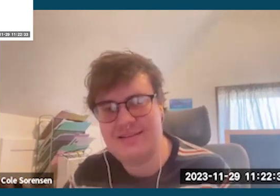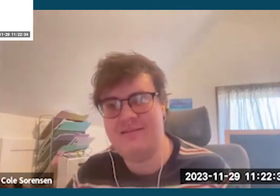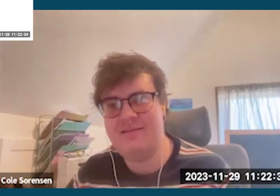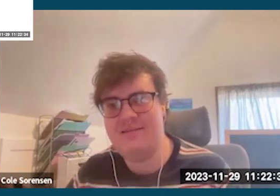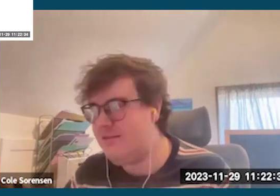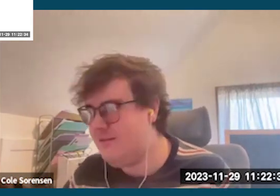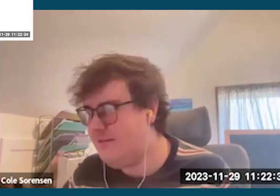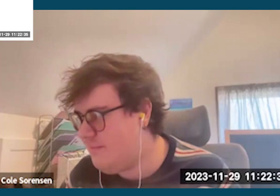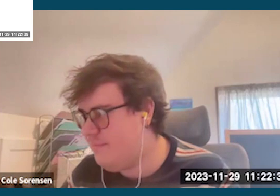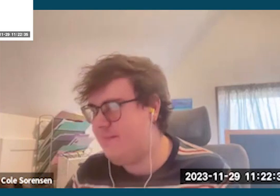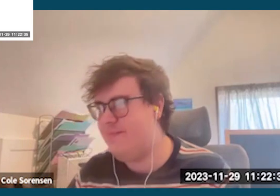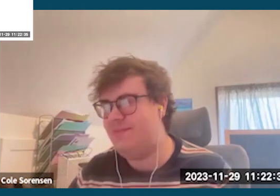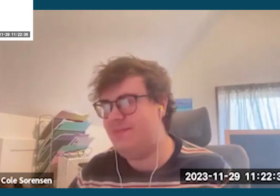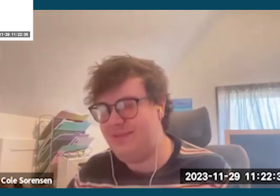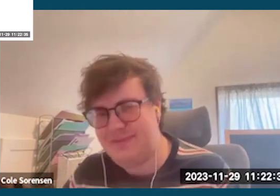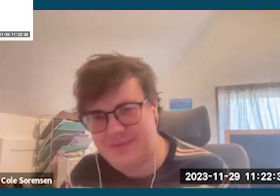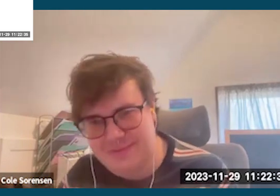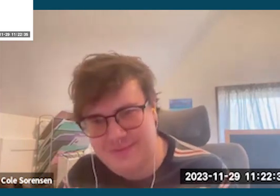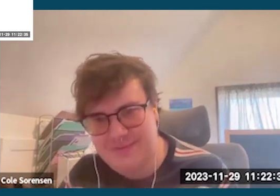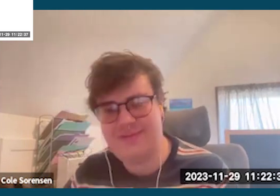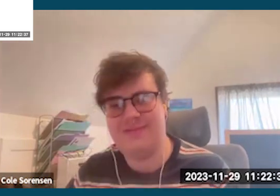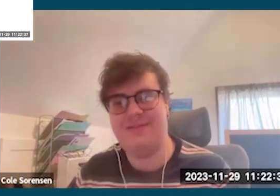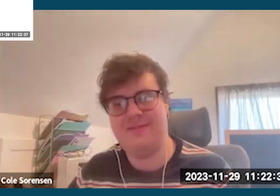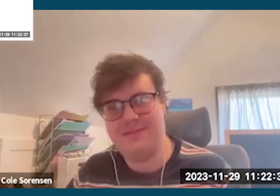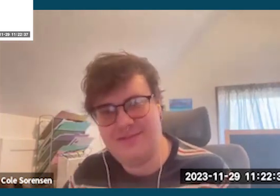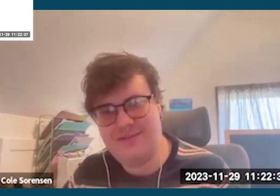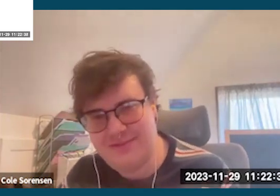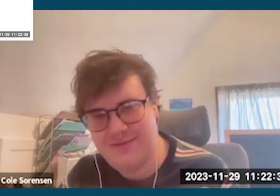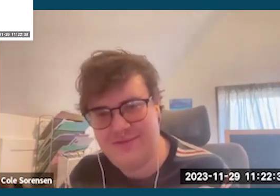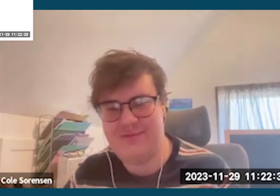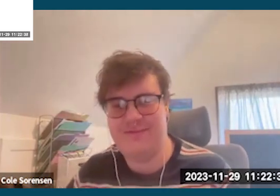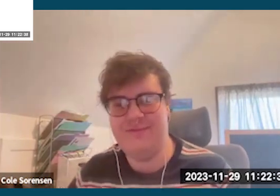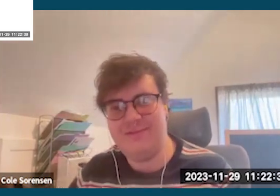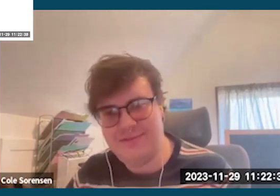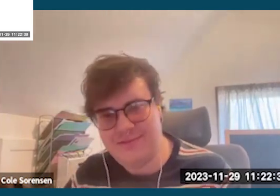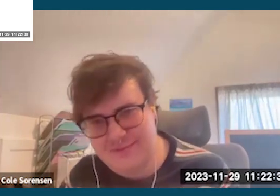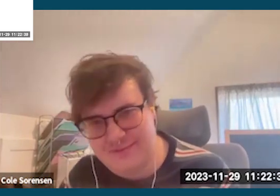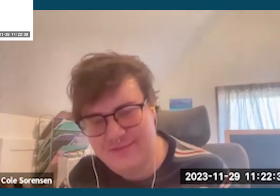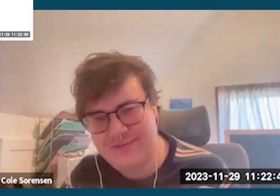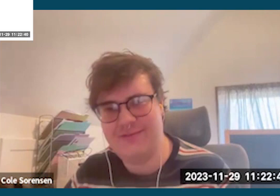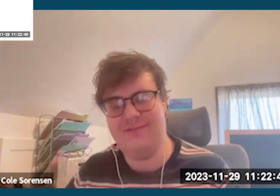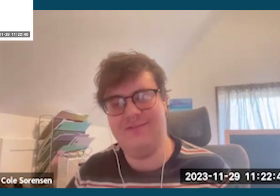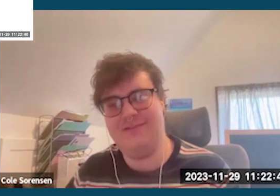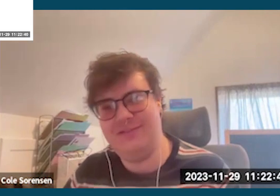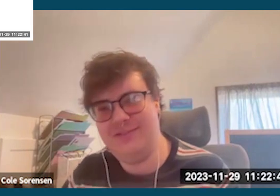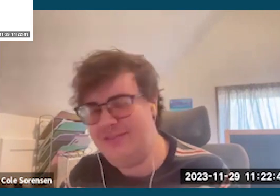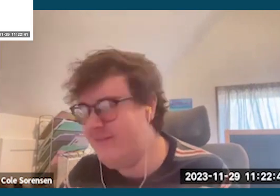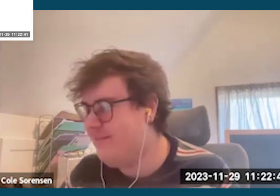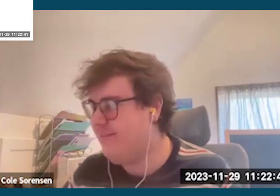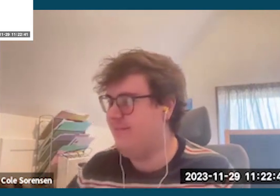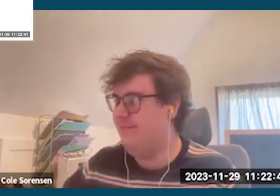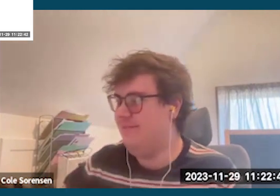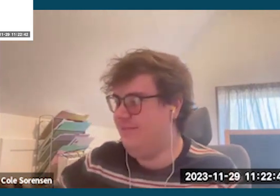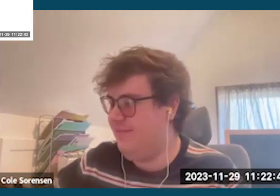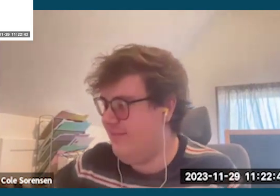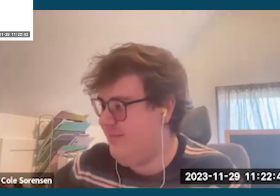the quote unquote mind of a child. I am not saying that you all should start swearing in front of your patients with